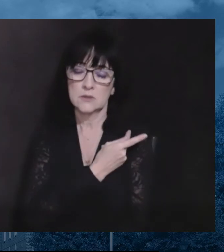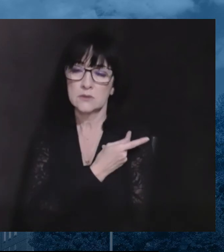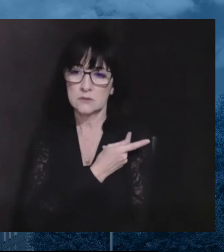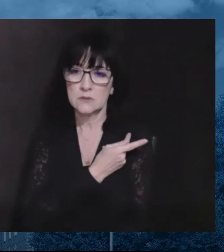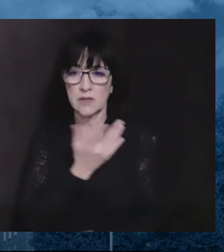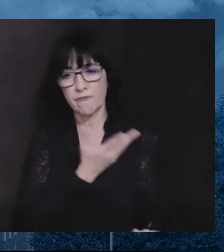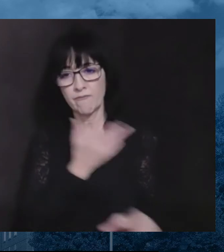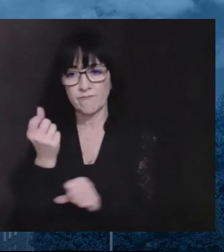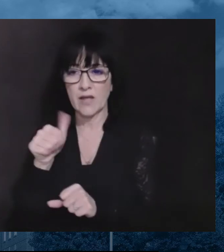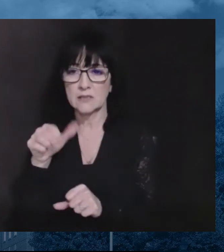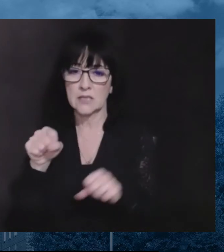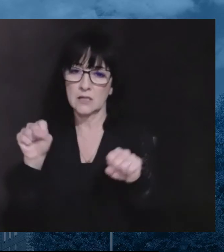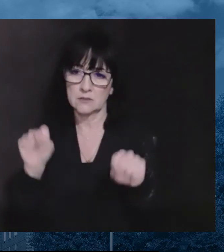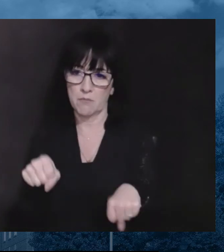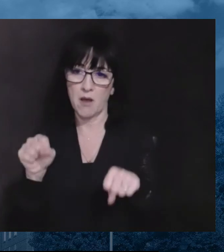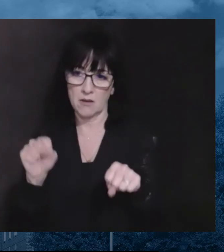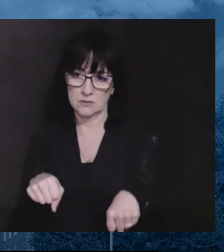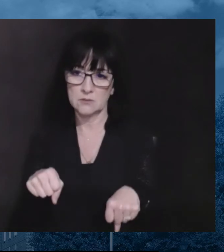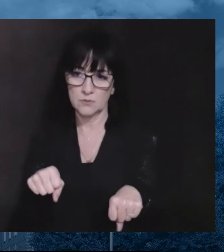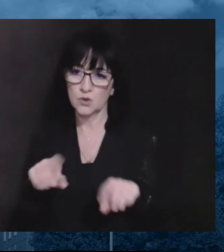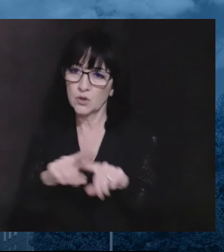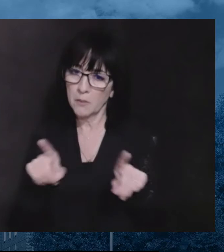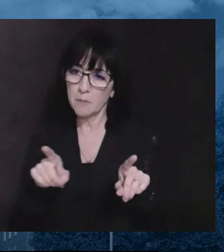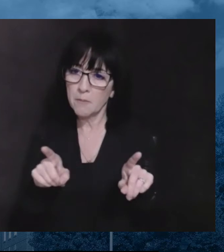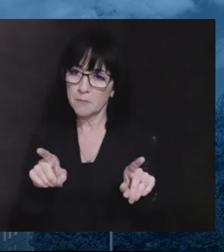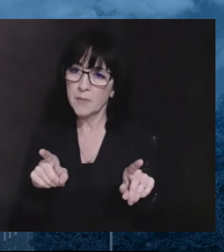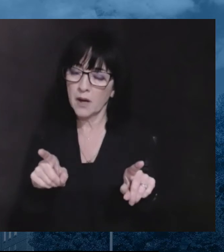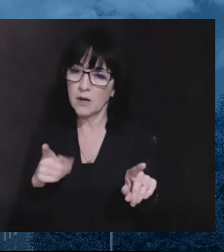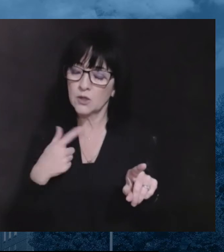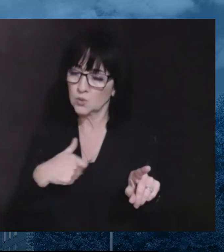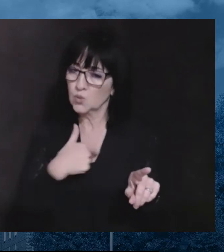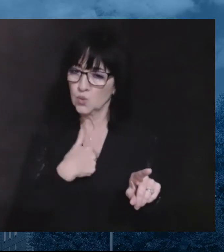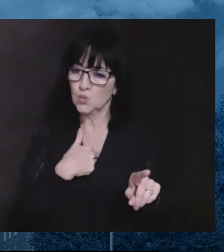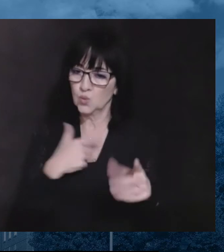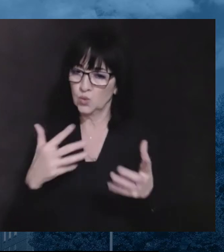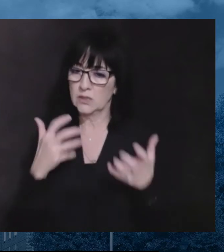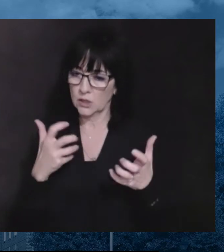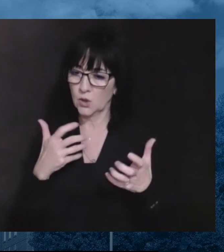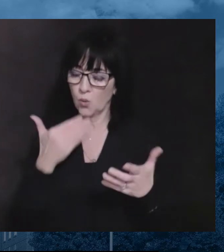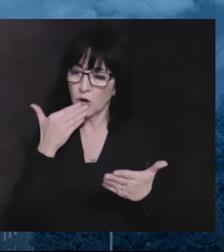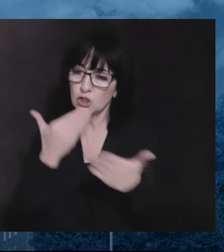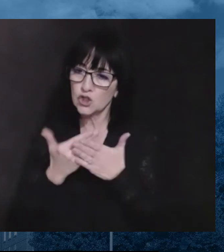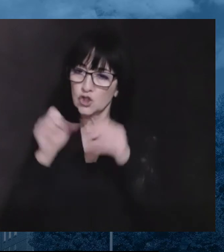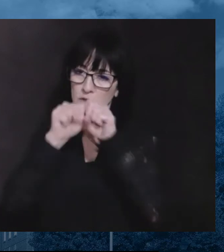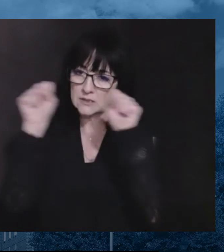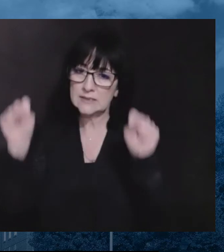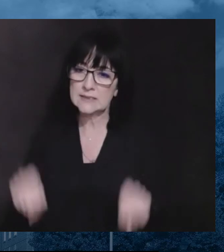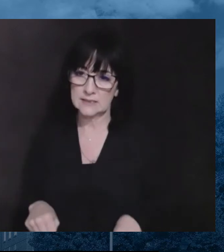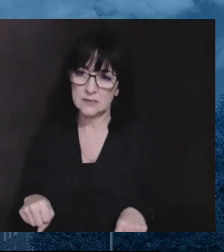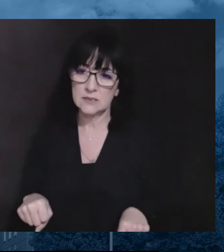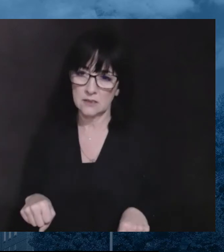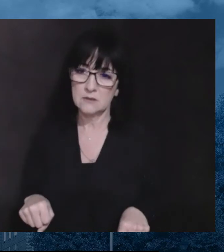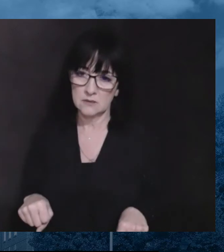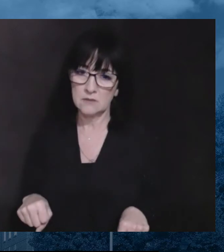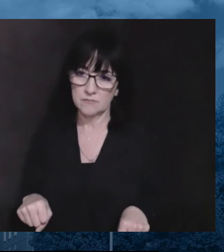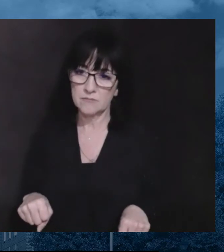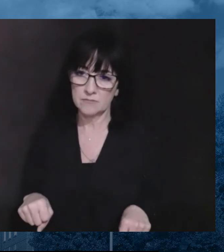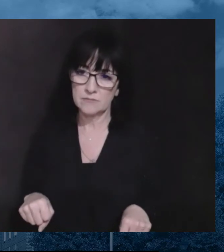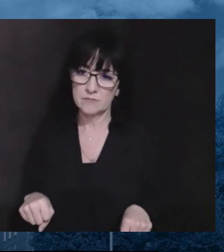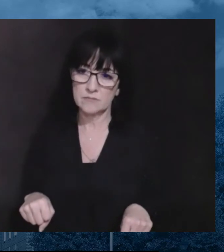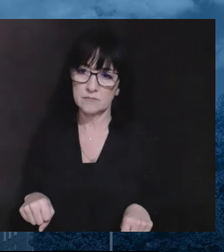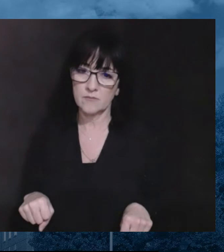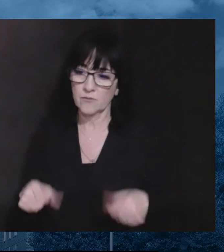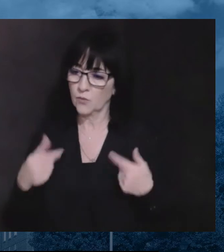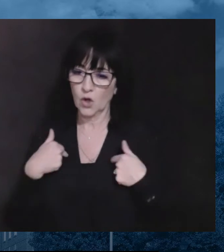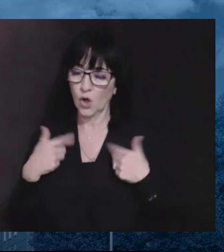I'd rather be in the position where we're asking for more vaccines than we're not getting out into arms